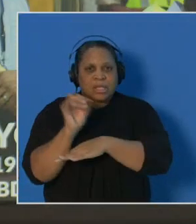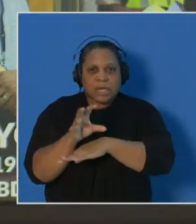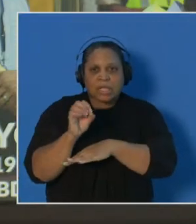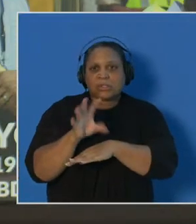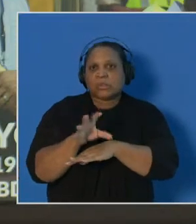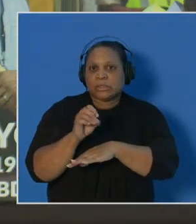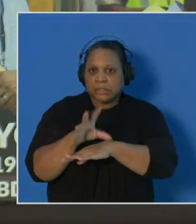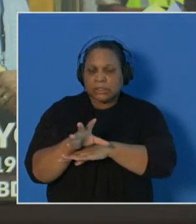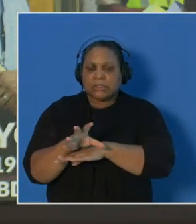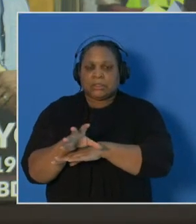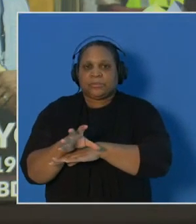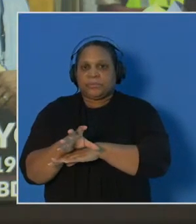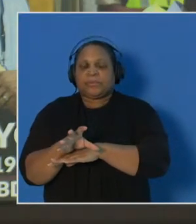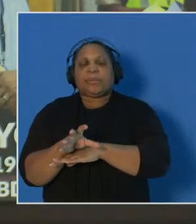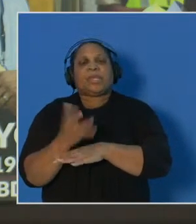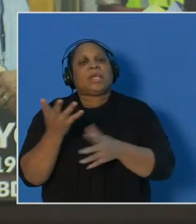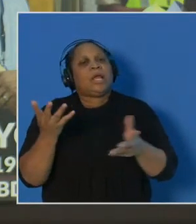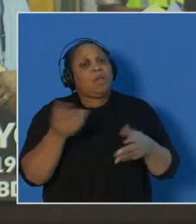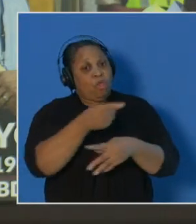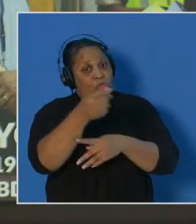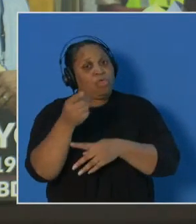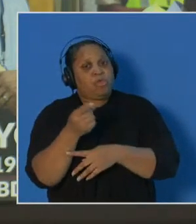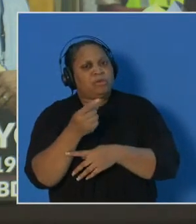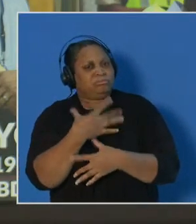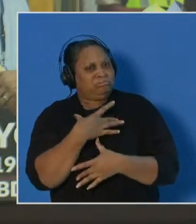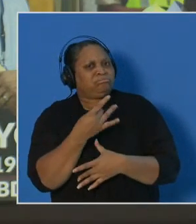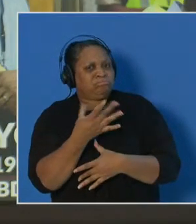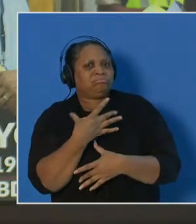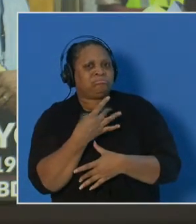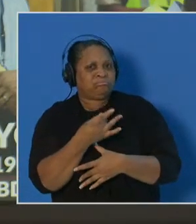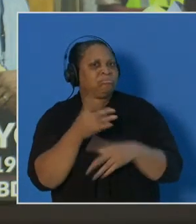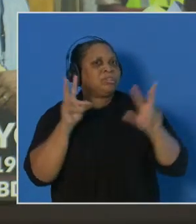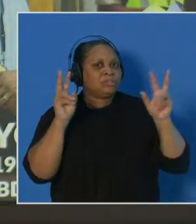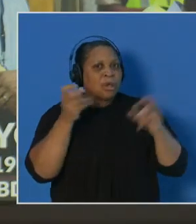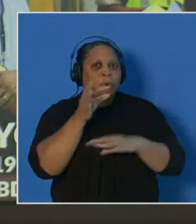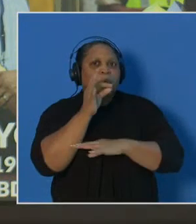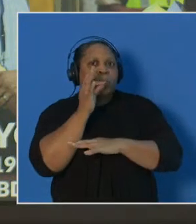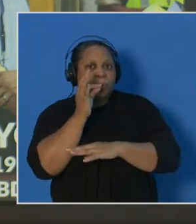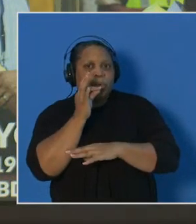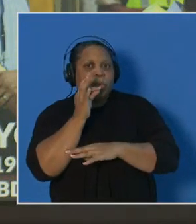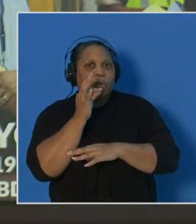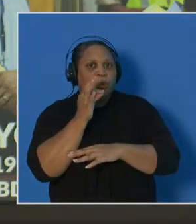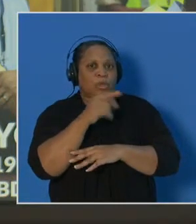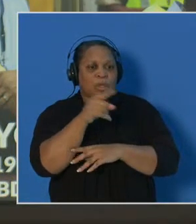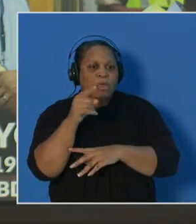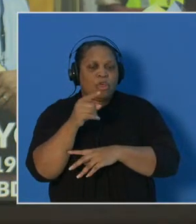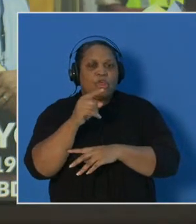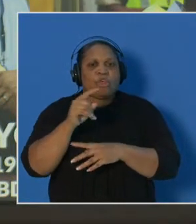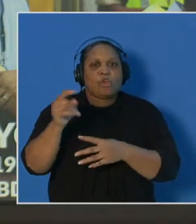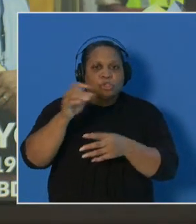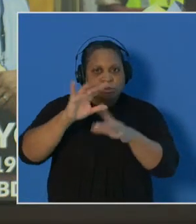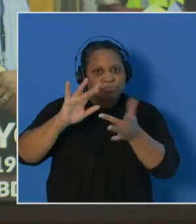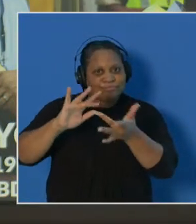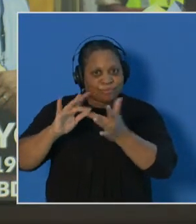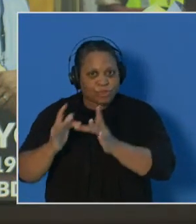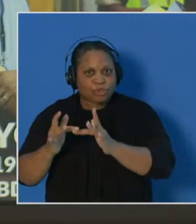period. Those who have an interest in this topic are posting on social media and